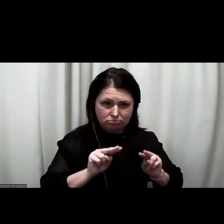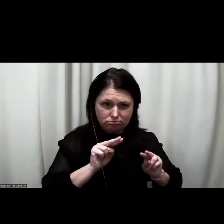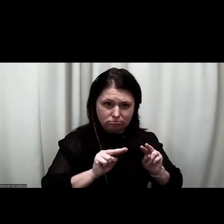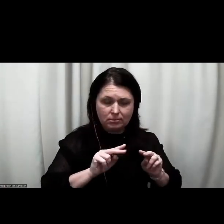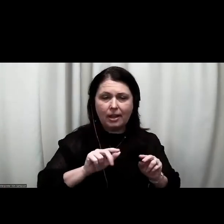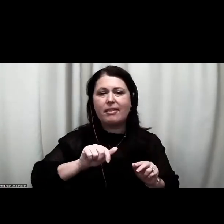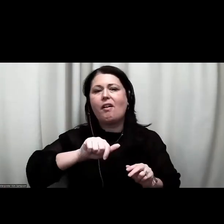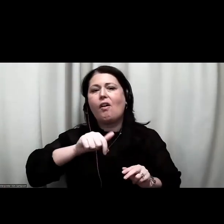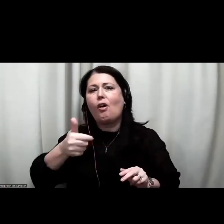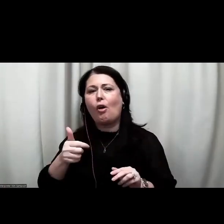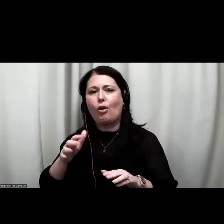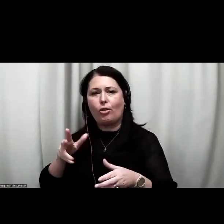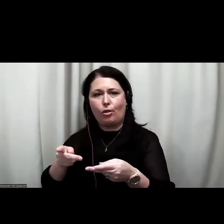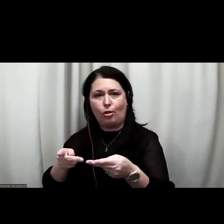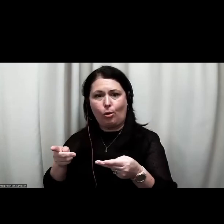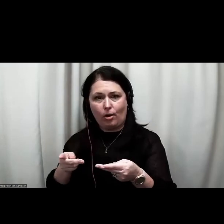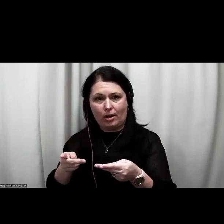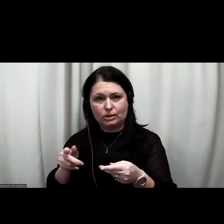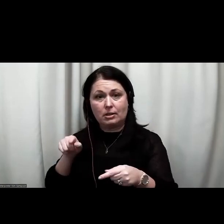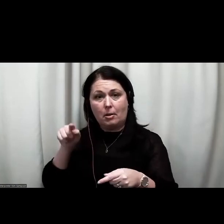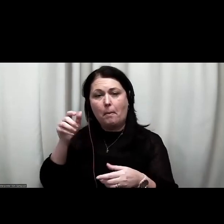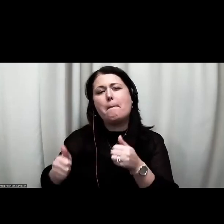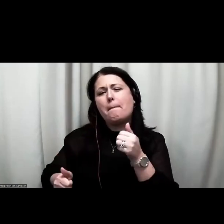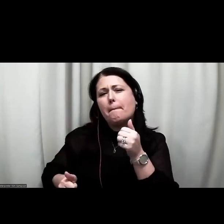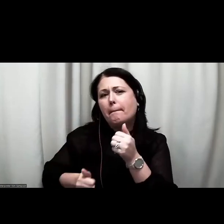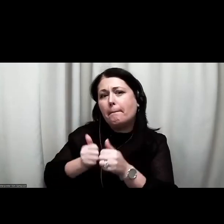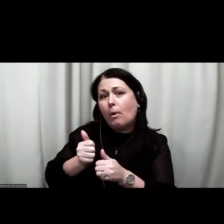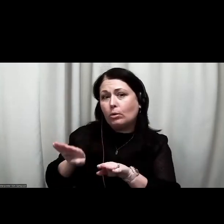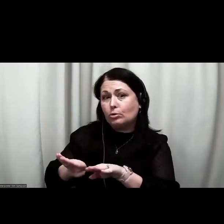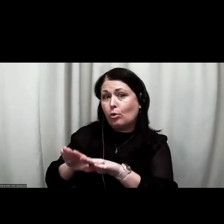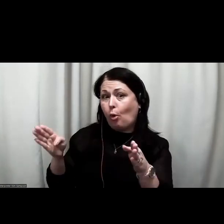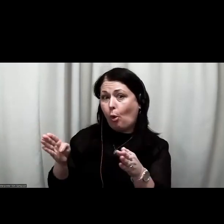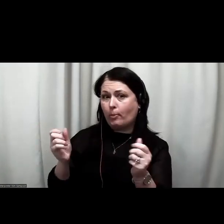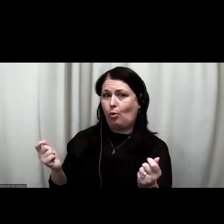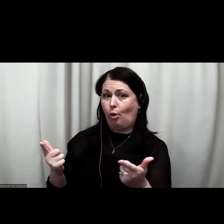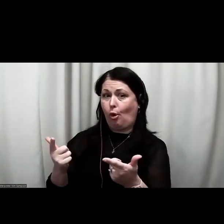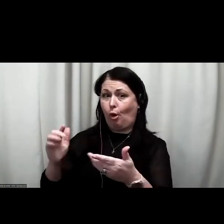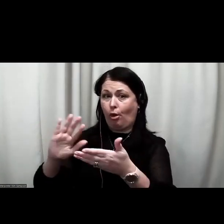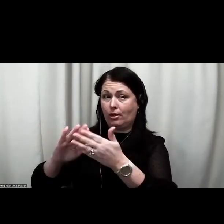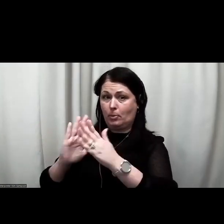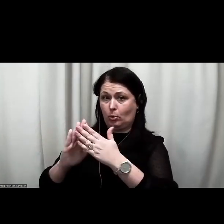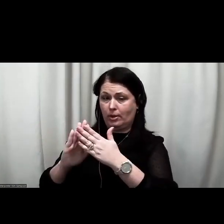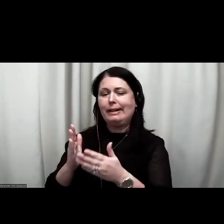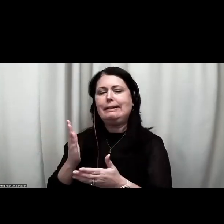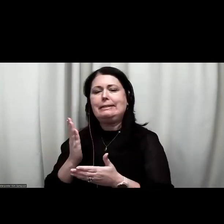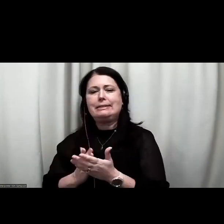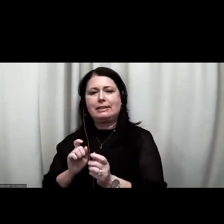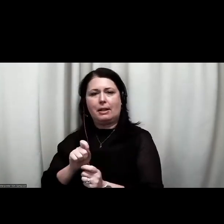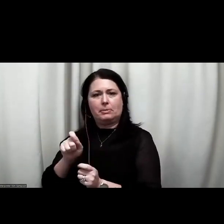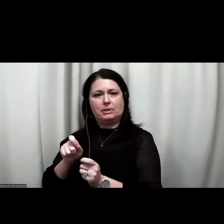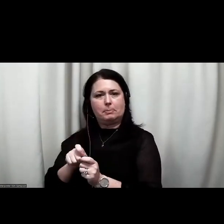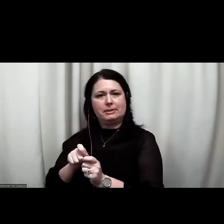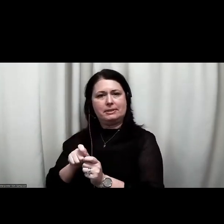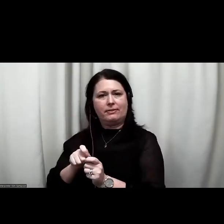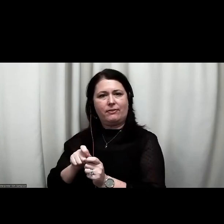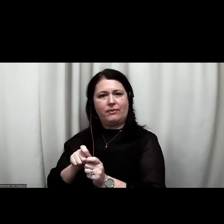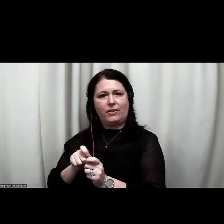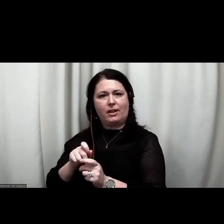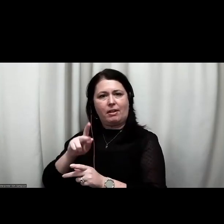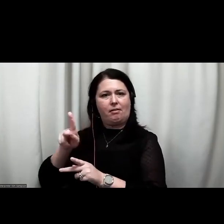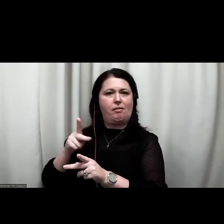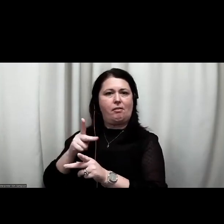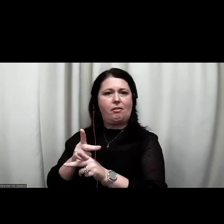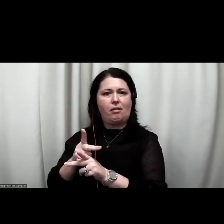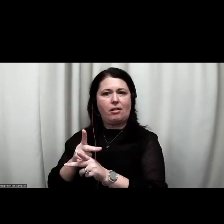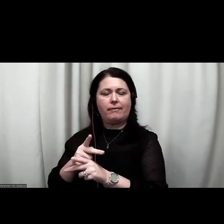other locations. Most of those I think are open to the community, but some of them are specific to, like, for example,